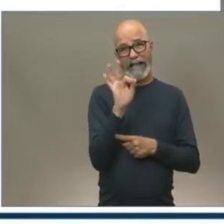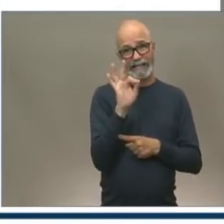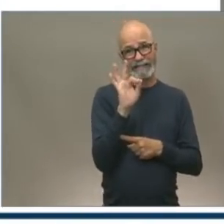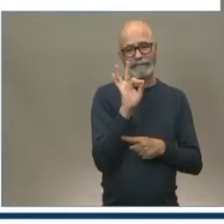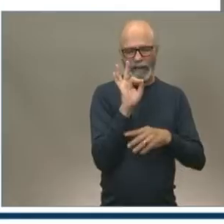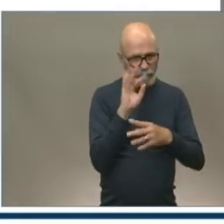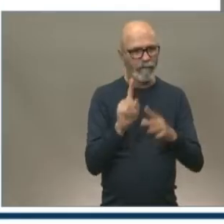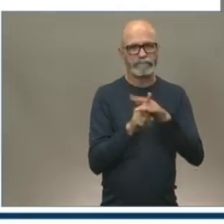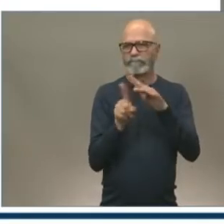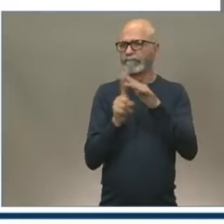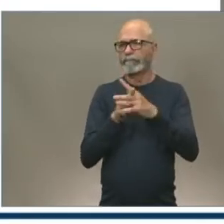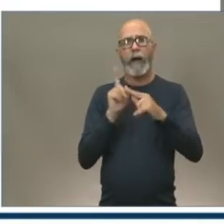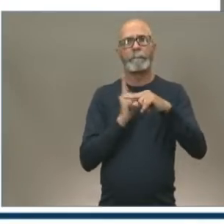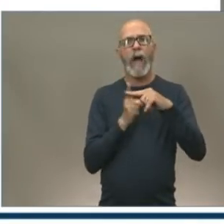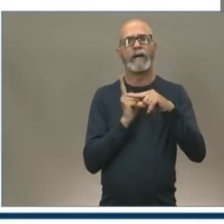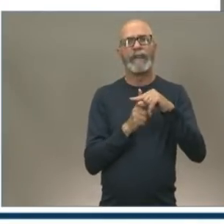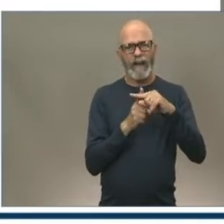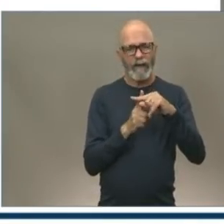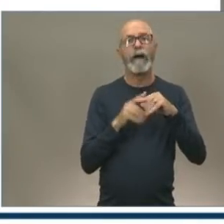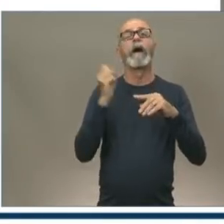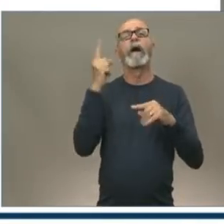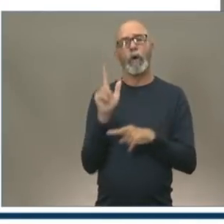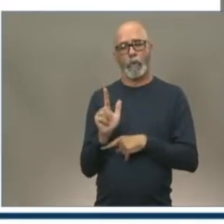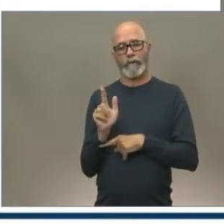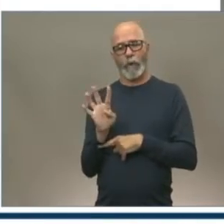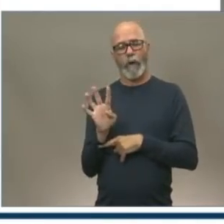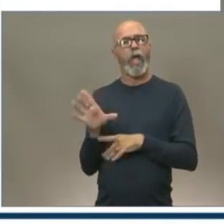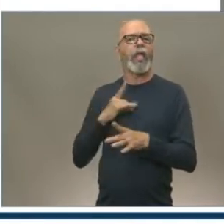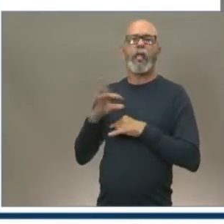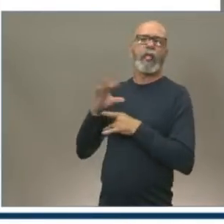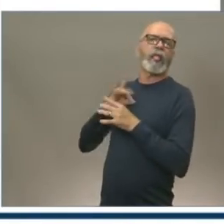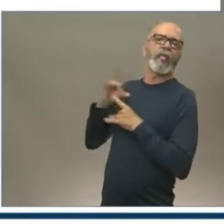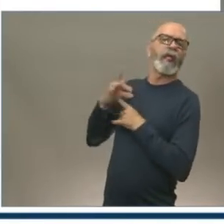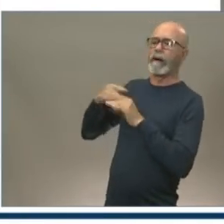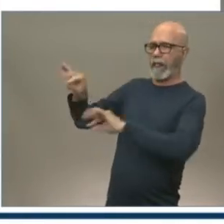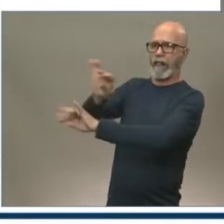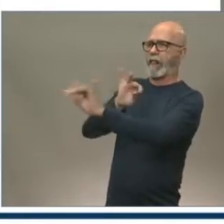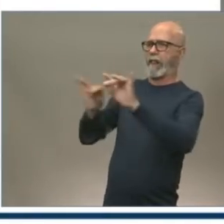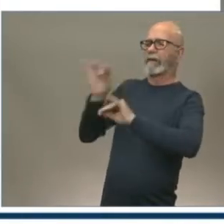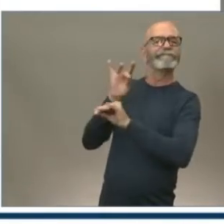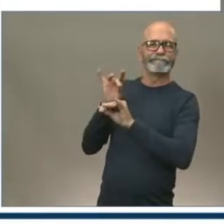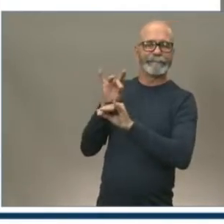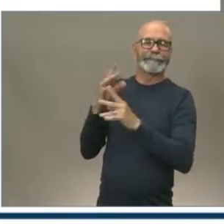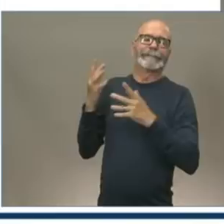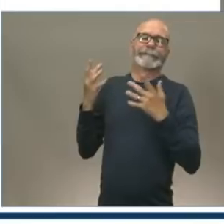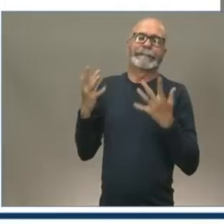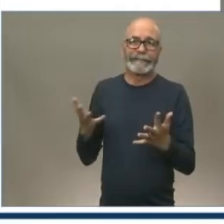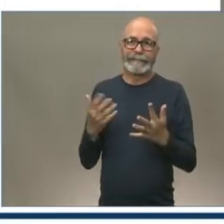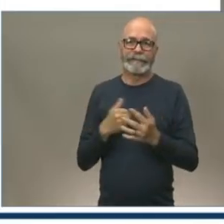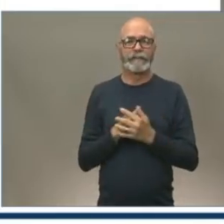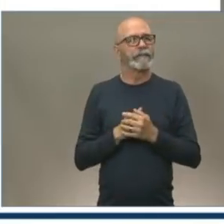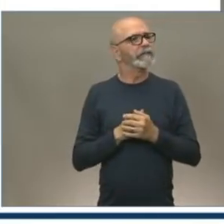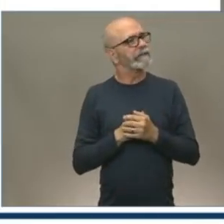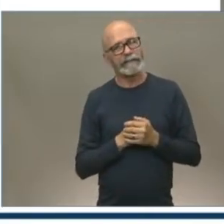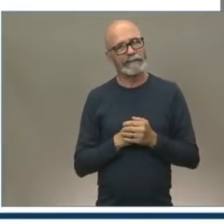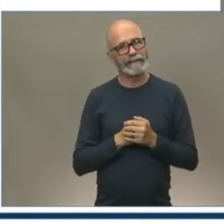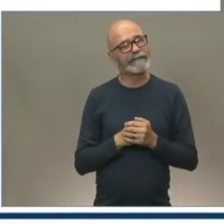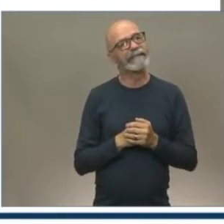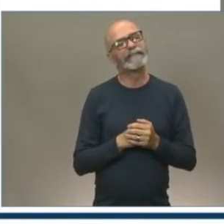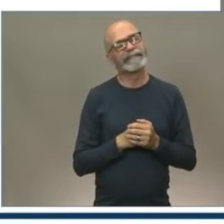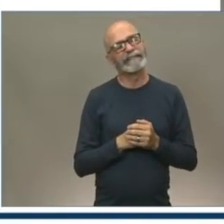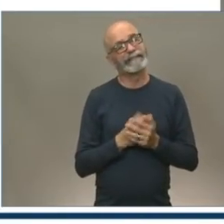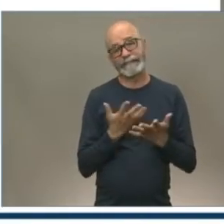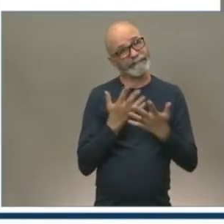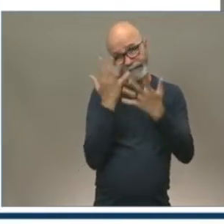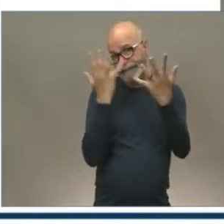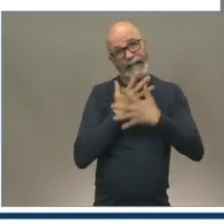additional previously announced cases as variants. Unfortunately, I'm not entirely surprised we were seeing an increase of